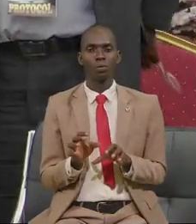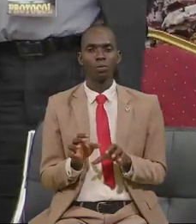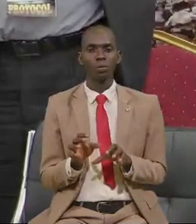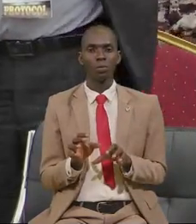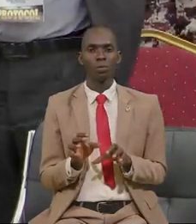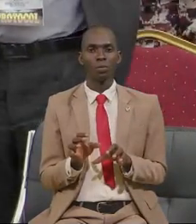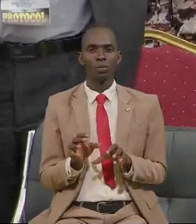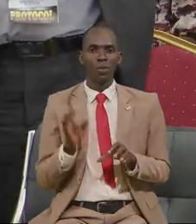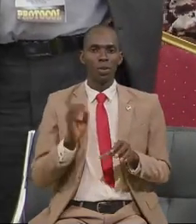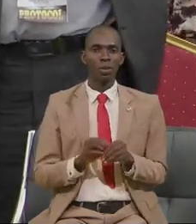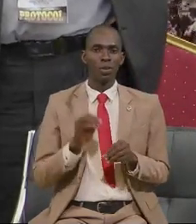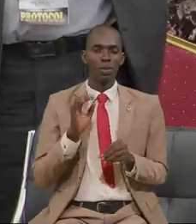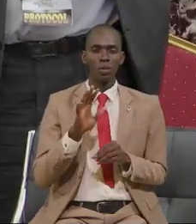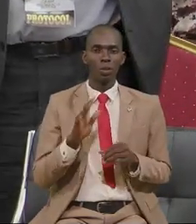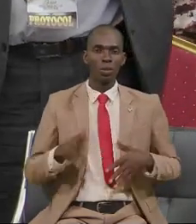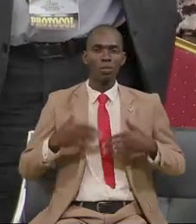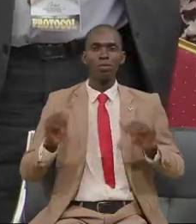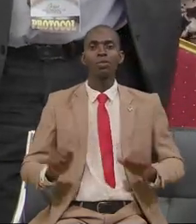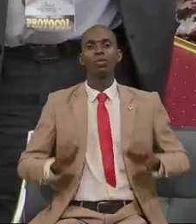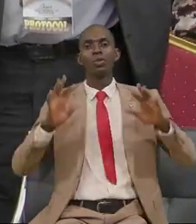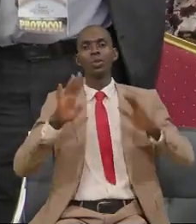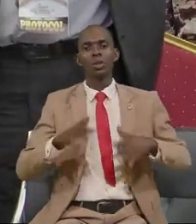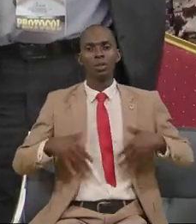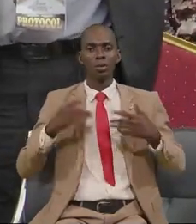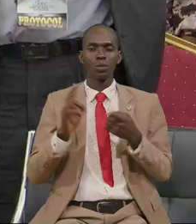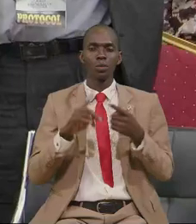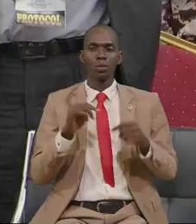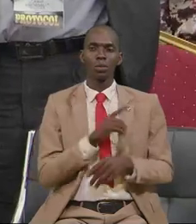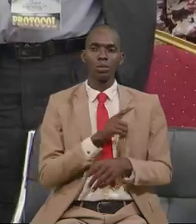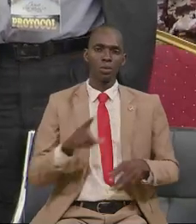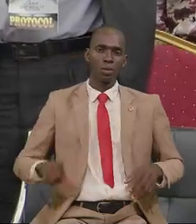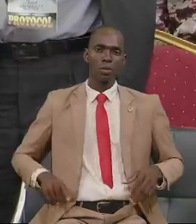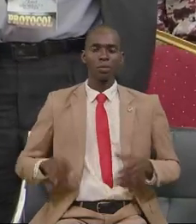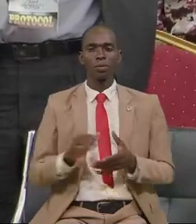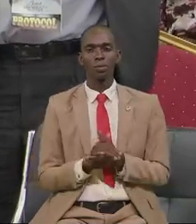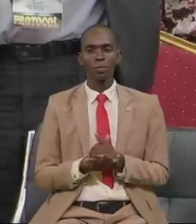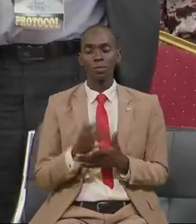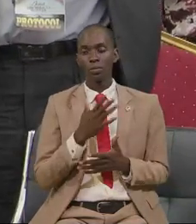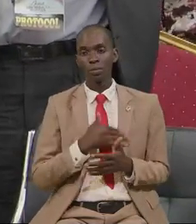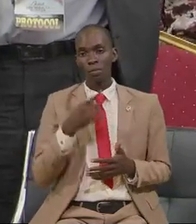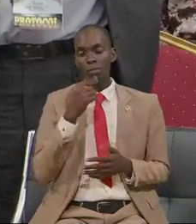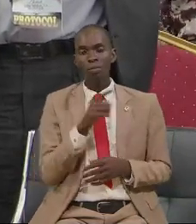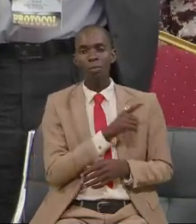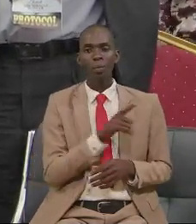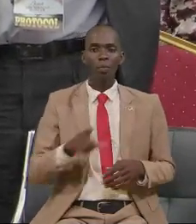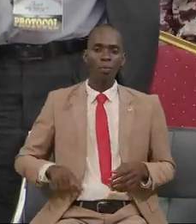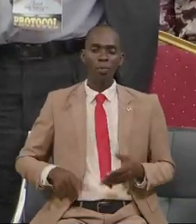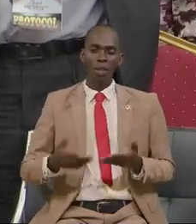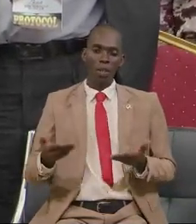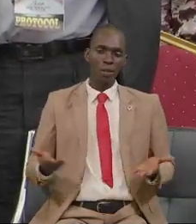Give your life, surrender your life unto the Lord, and say, Lord, here am